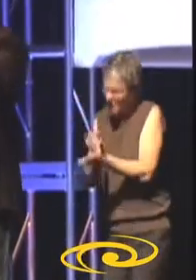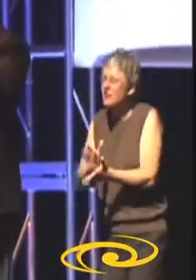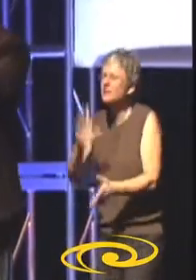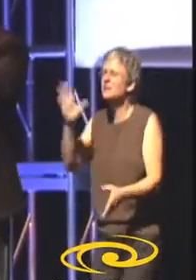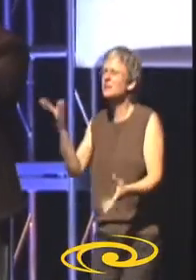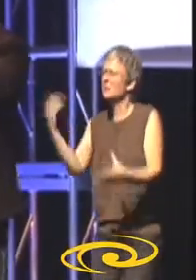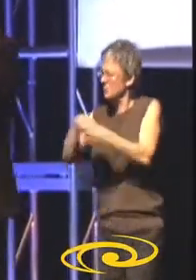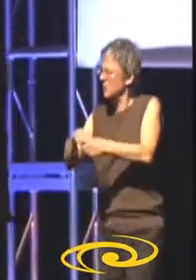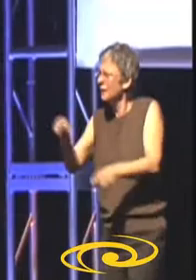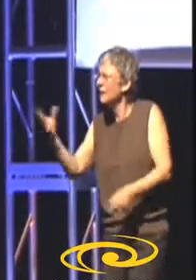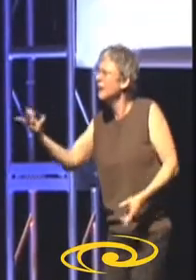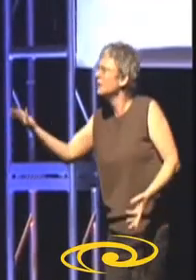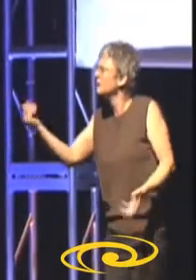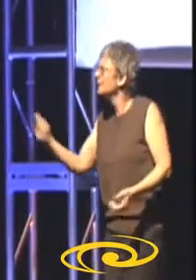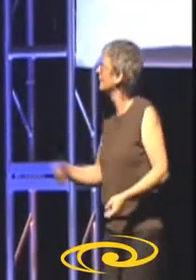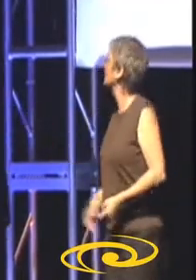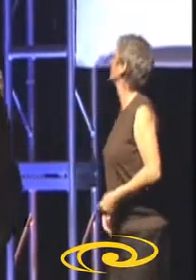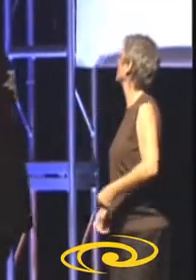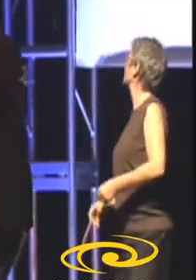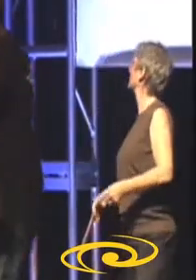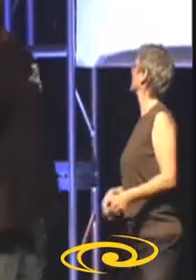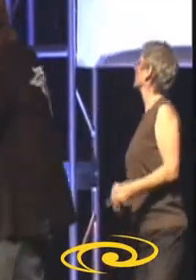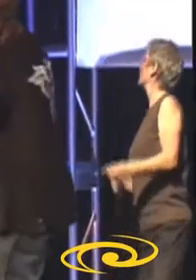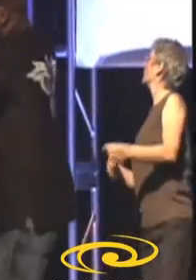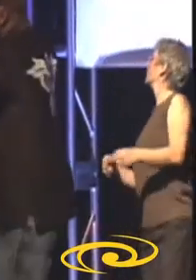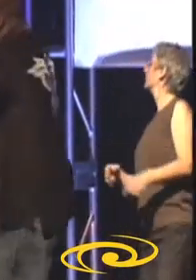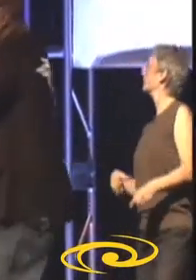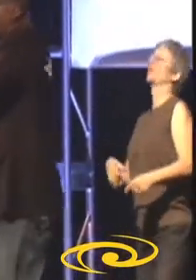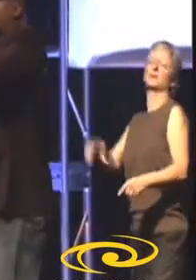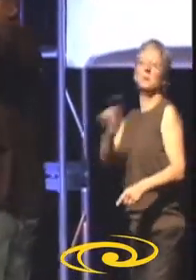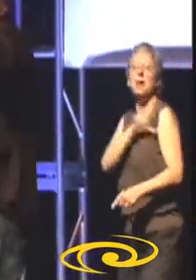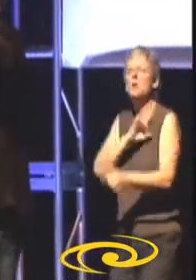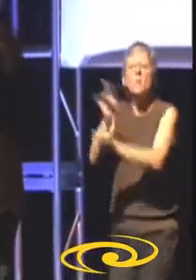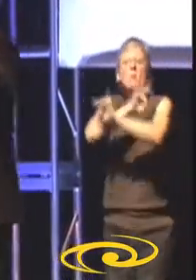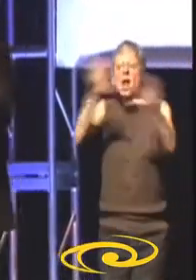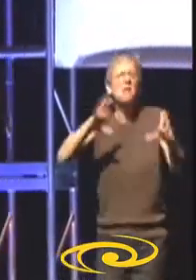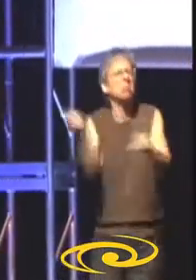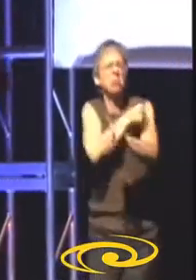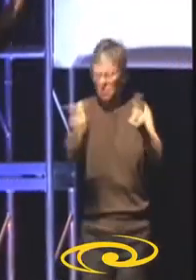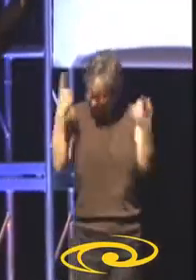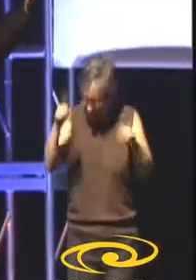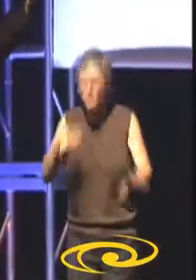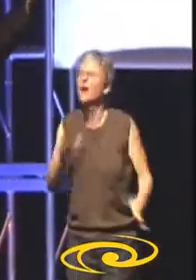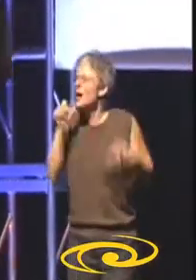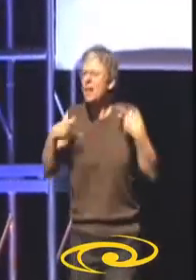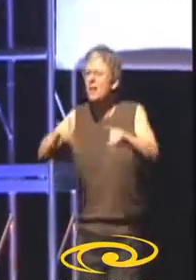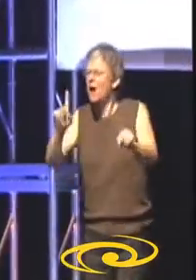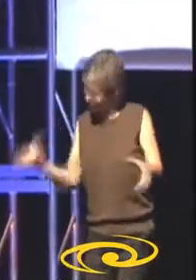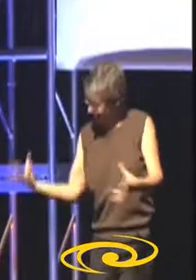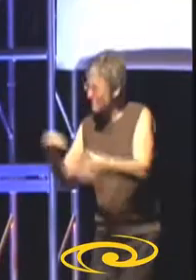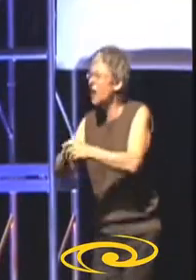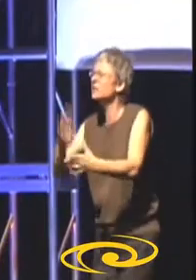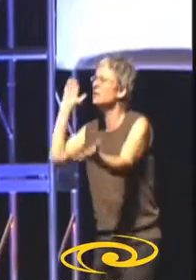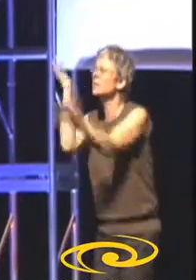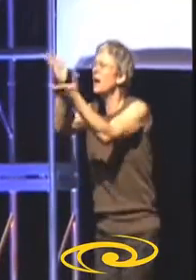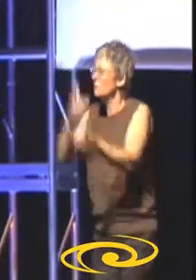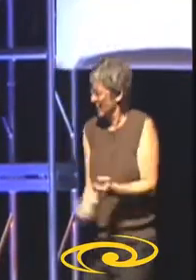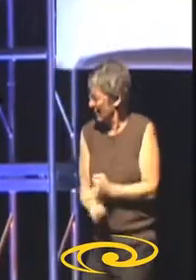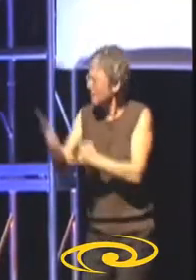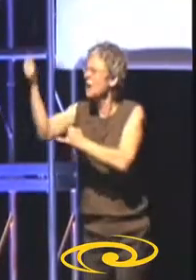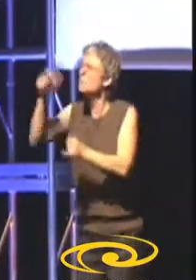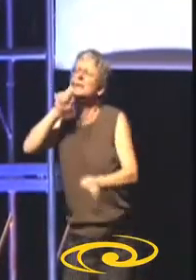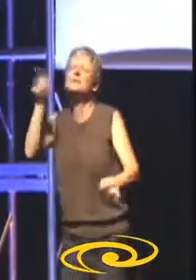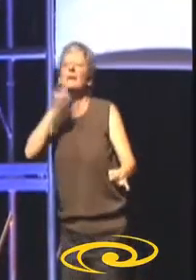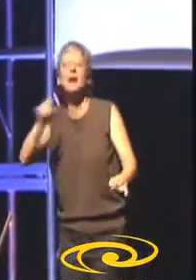end, let's get involved Stop the human trafficking and police brutality Come on, everybody, let's get involved Eliminating ties,